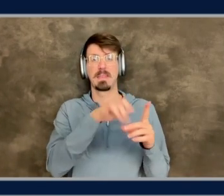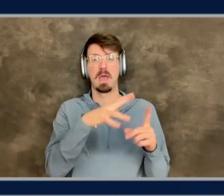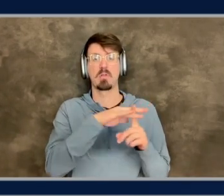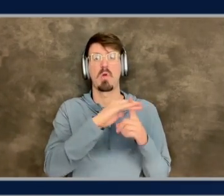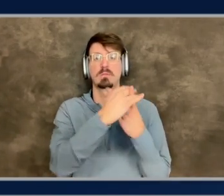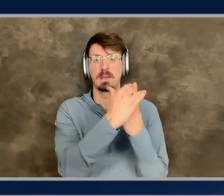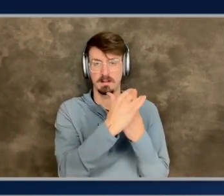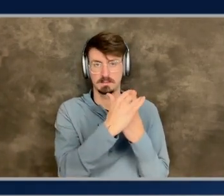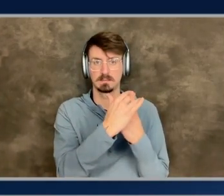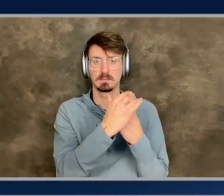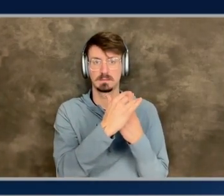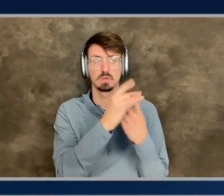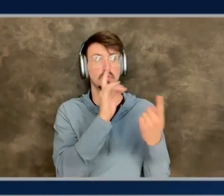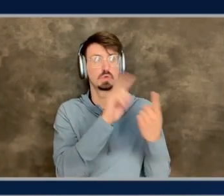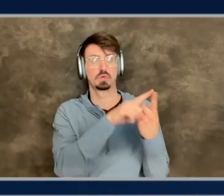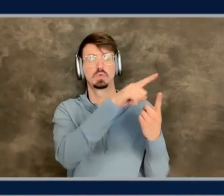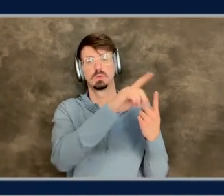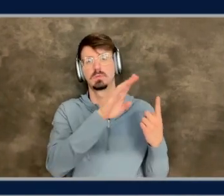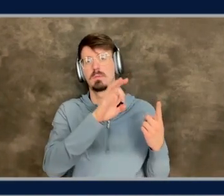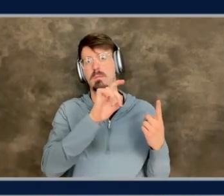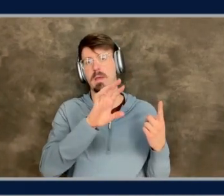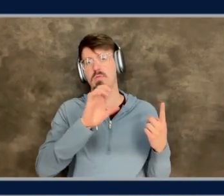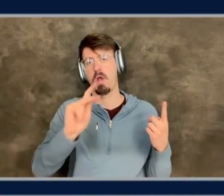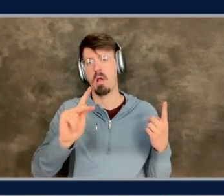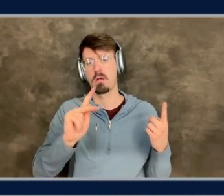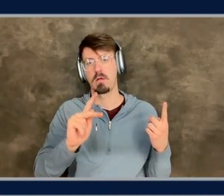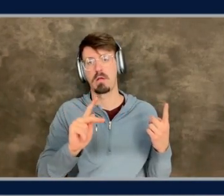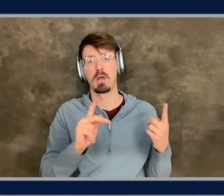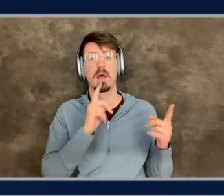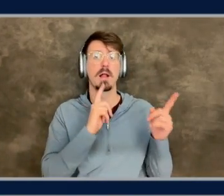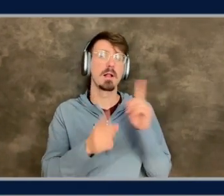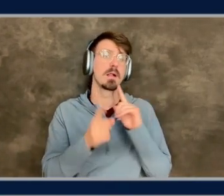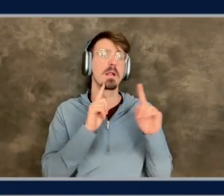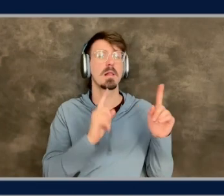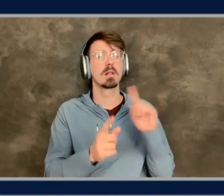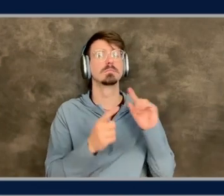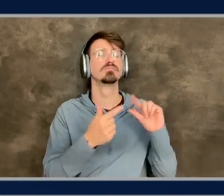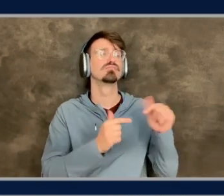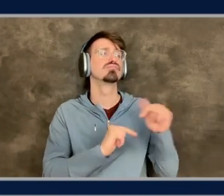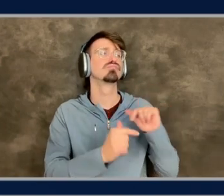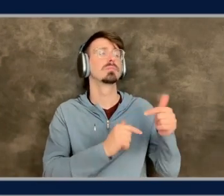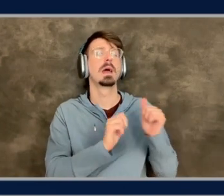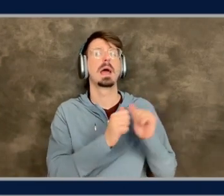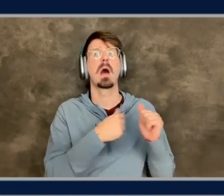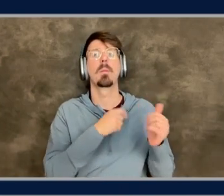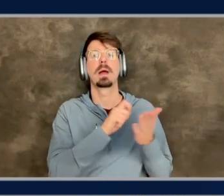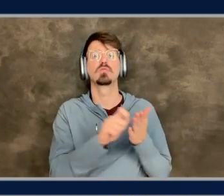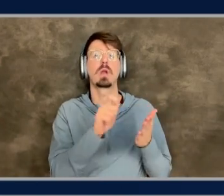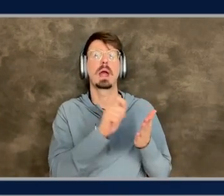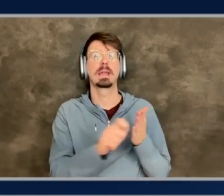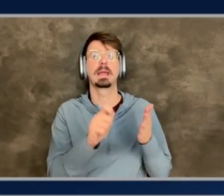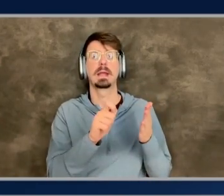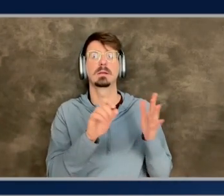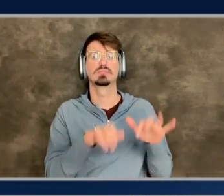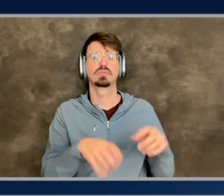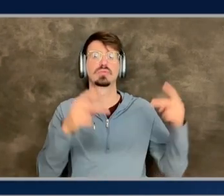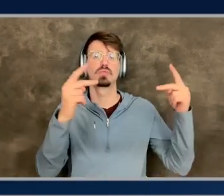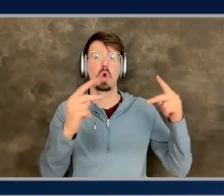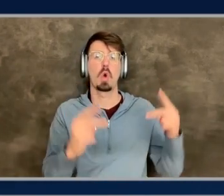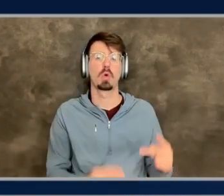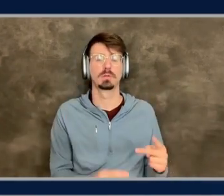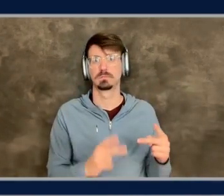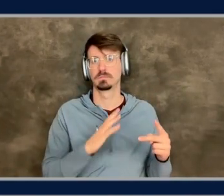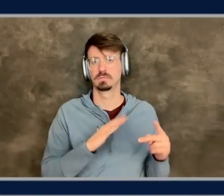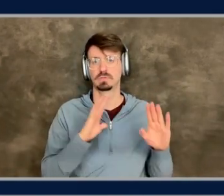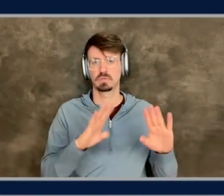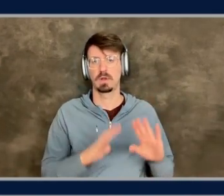to Bedrock. And I'm able to talk to it about specifically Oh, nice. how I am writing code here, which is just wonderful.